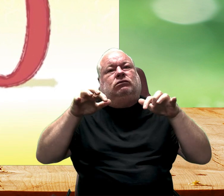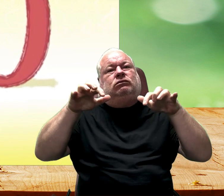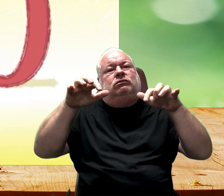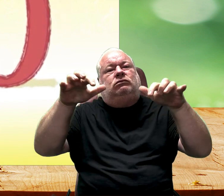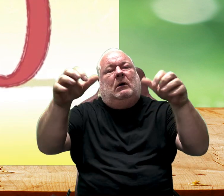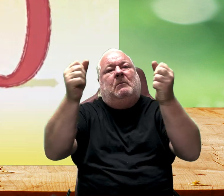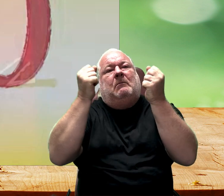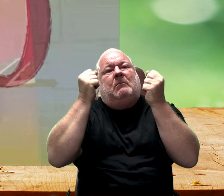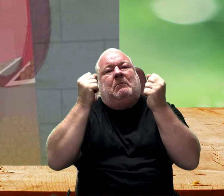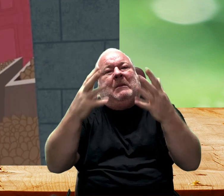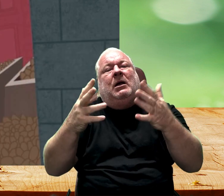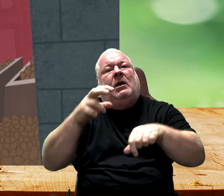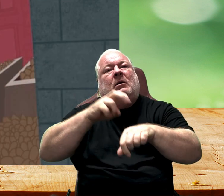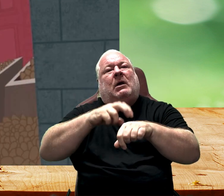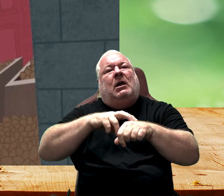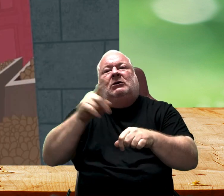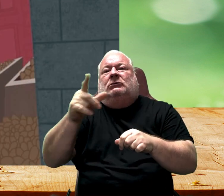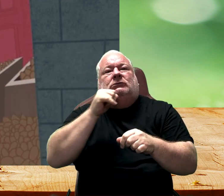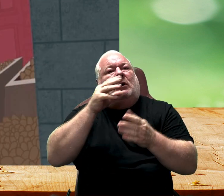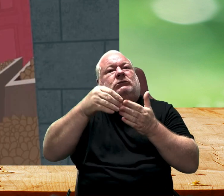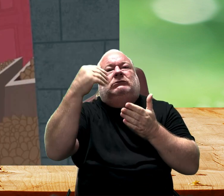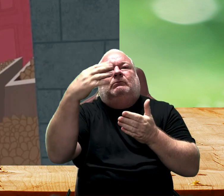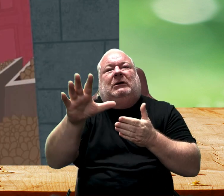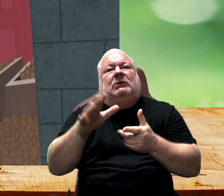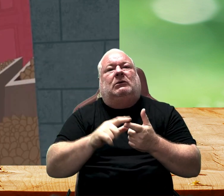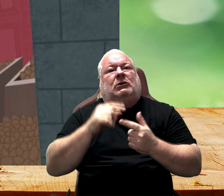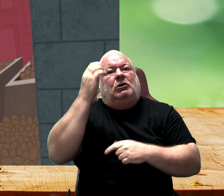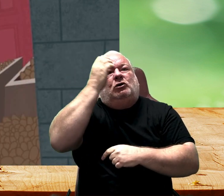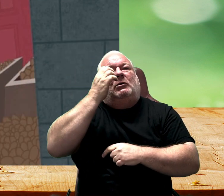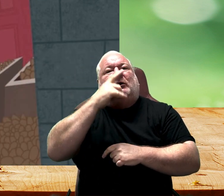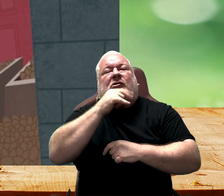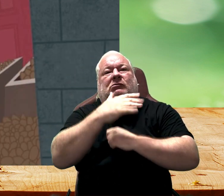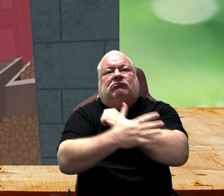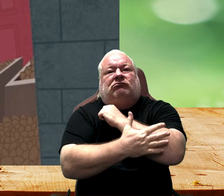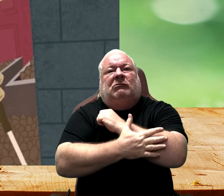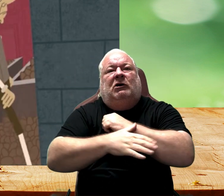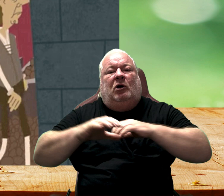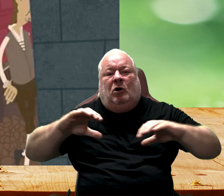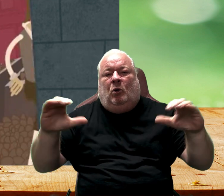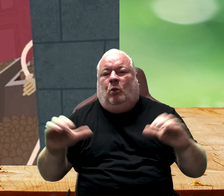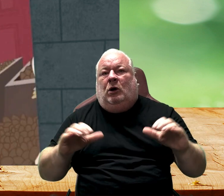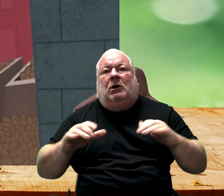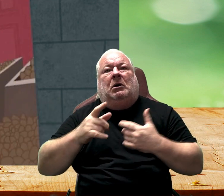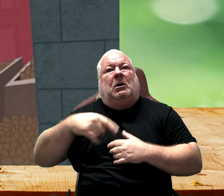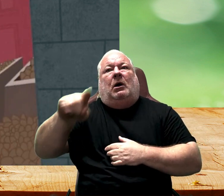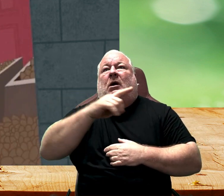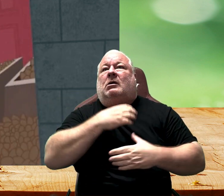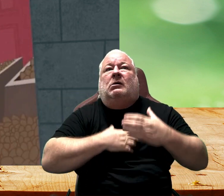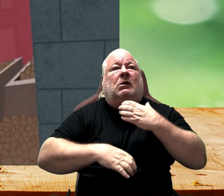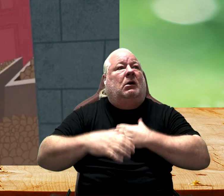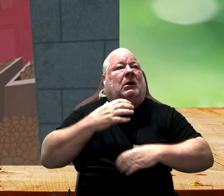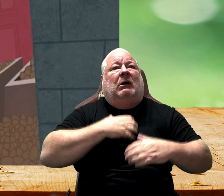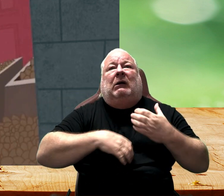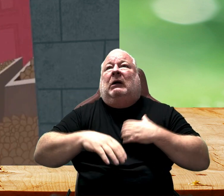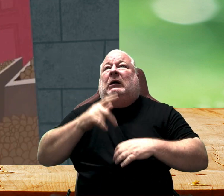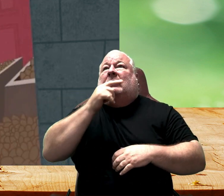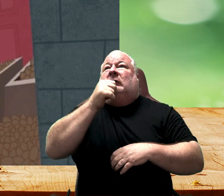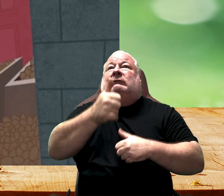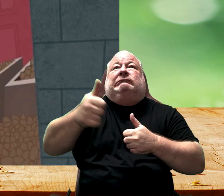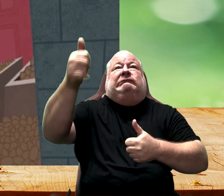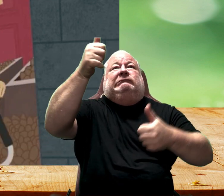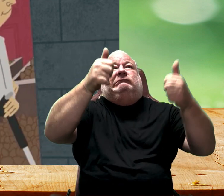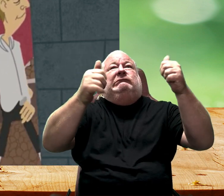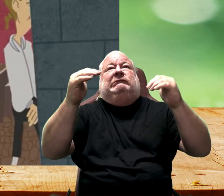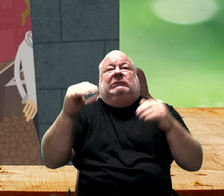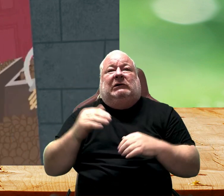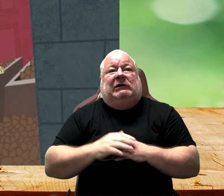wide availability of inexpensive and nutritious potatoes, European peasants with greater food security no longer found themselves